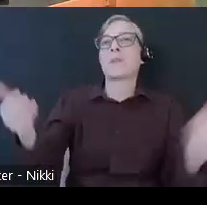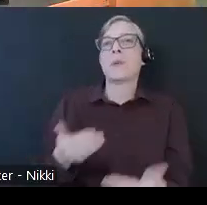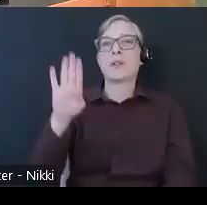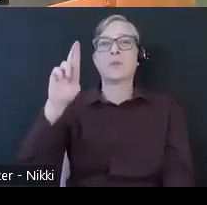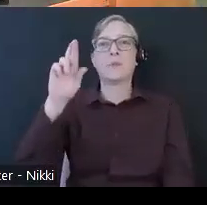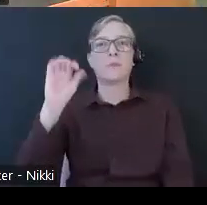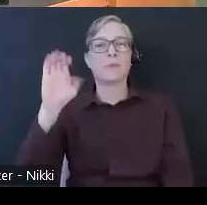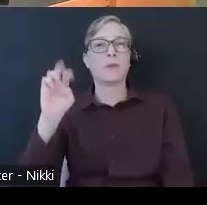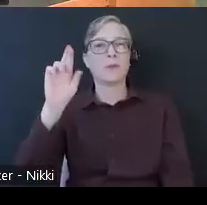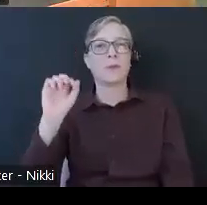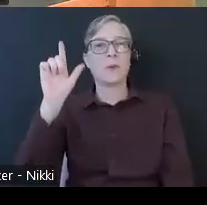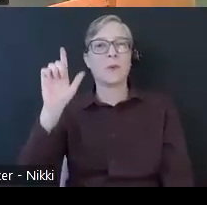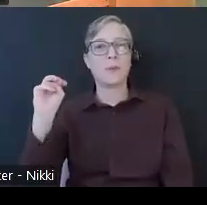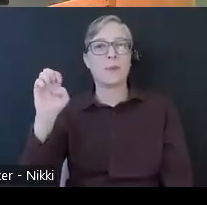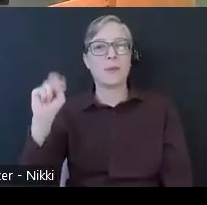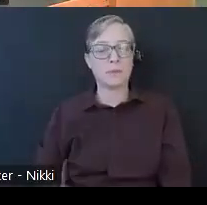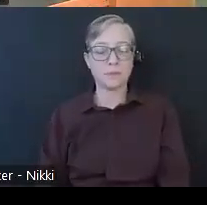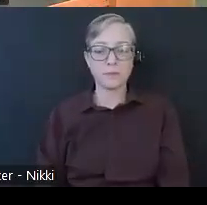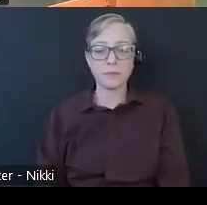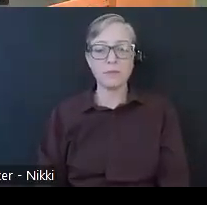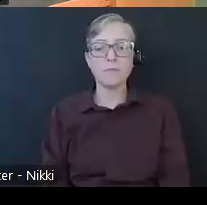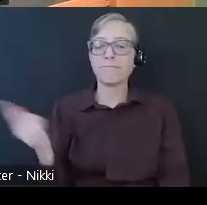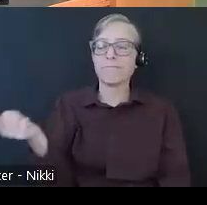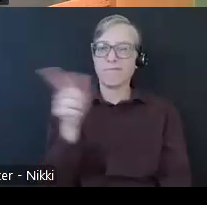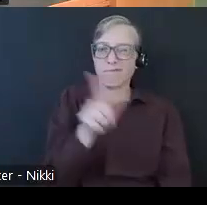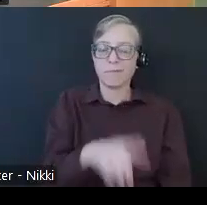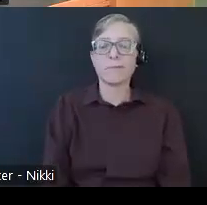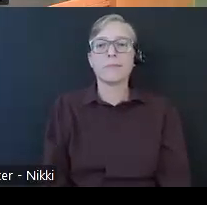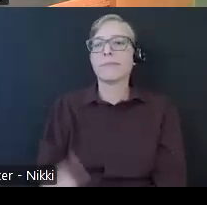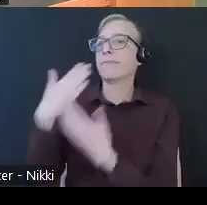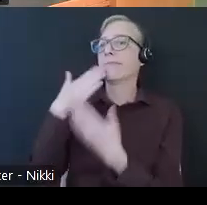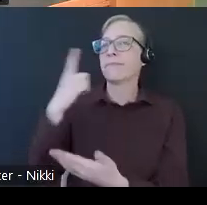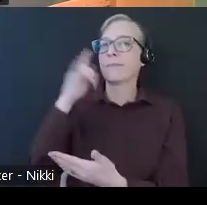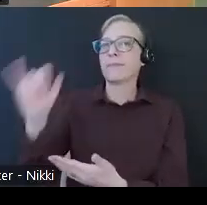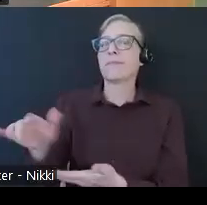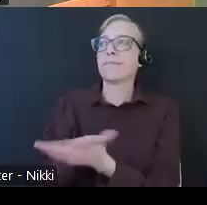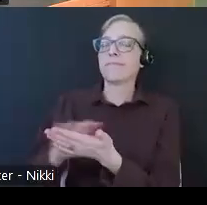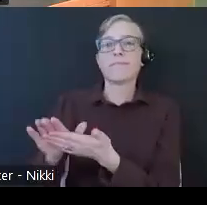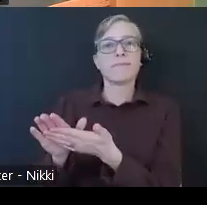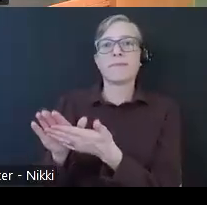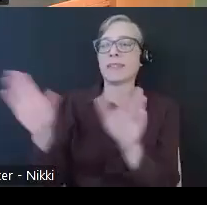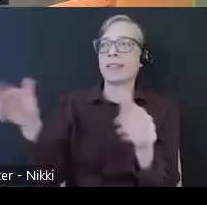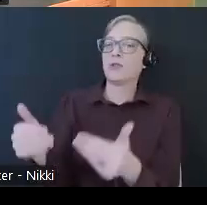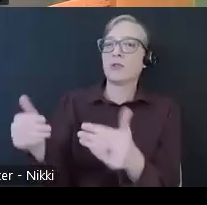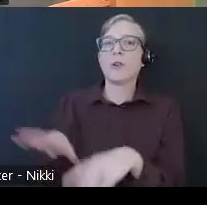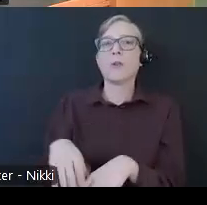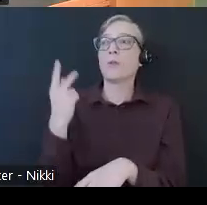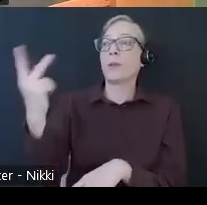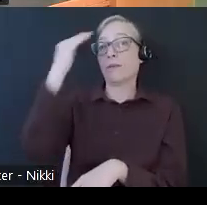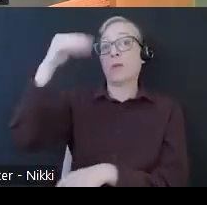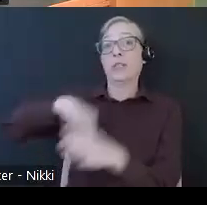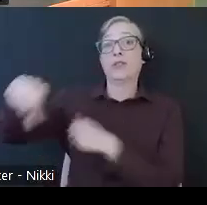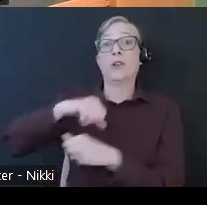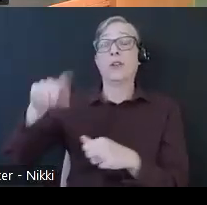Thank you, Ben, for the very generous introduction. Ben and I have known each other over 25 years, and I've followed his career